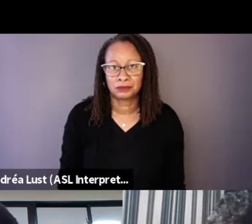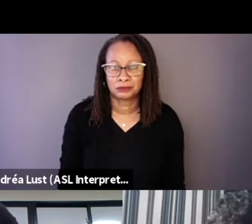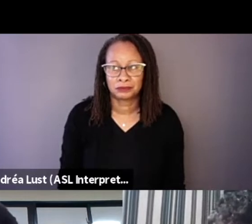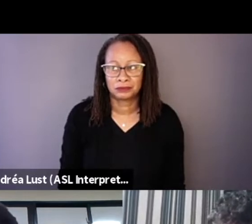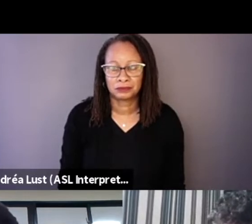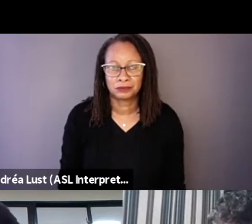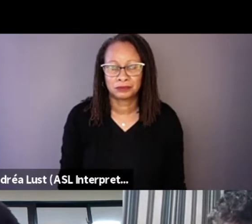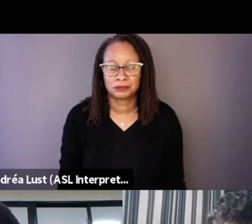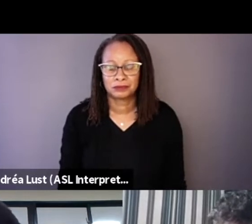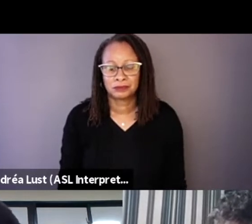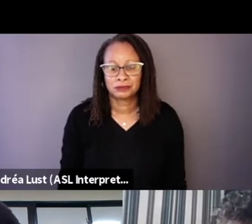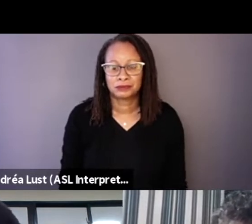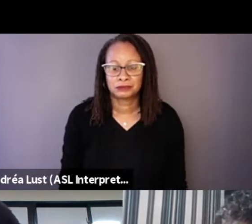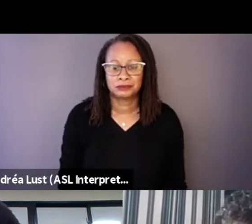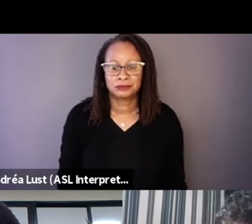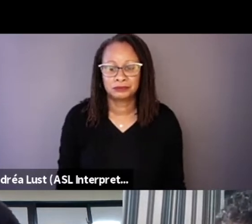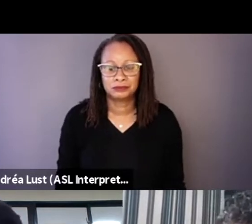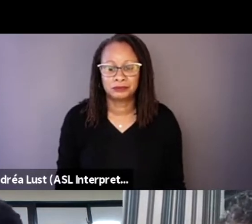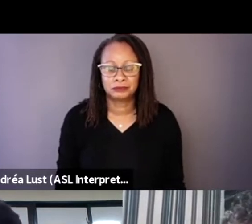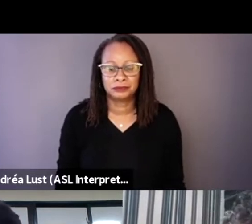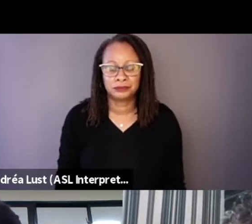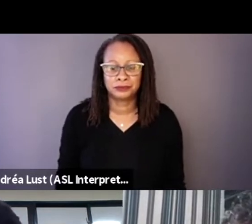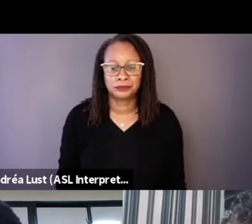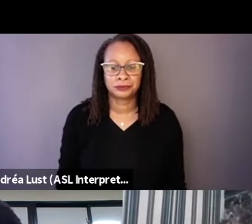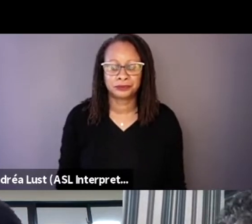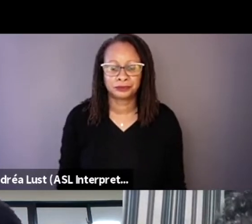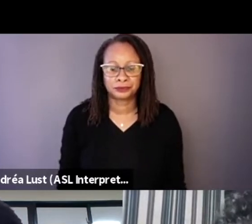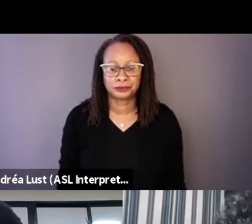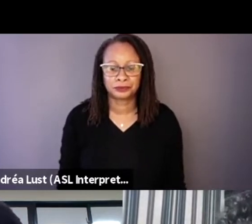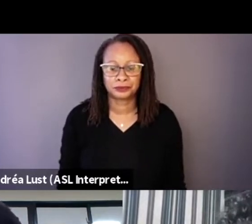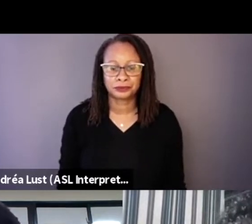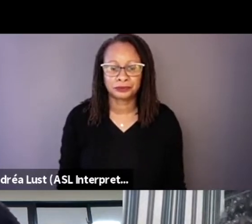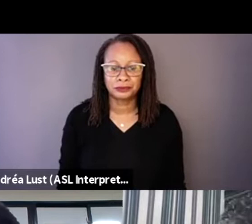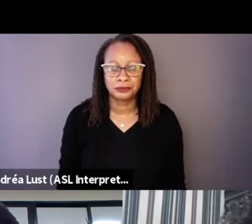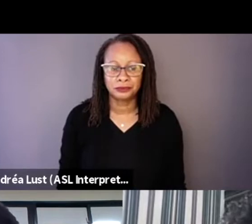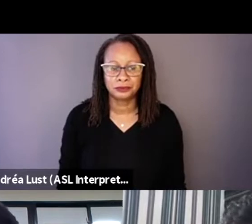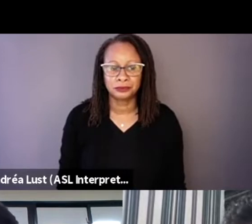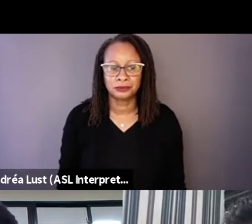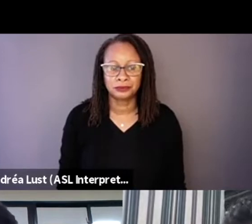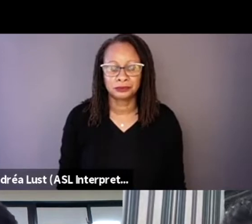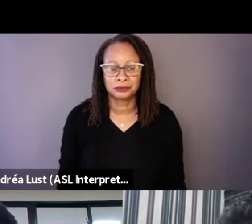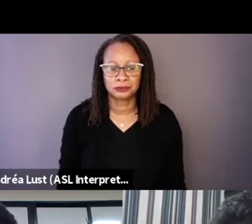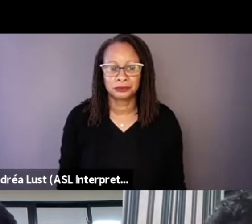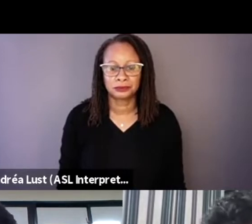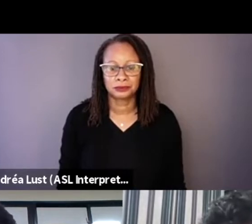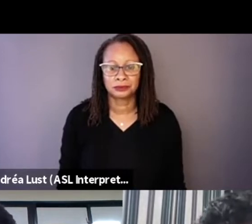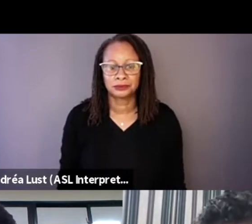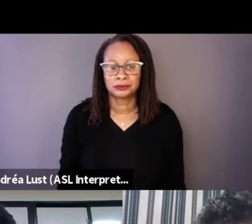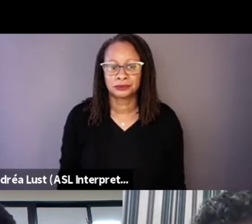con todos los sucedidos anterior a esta ley, con la masacre del 37.